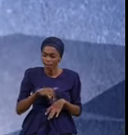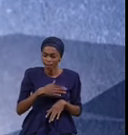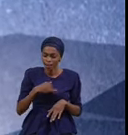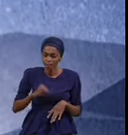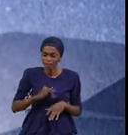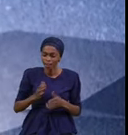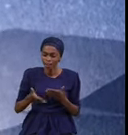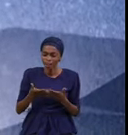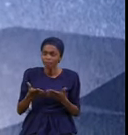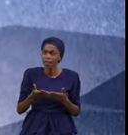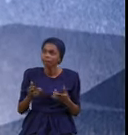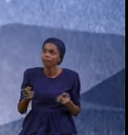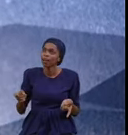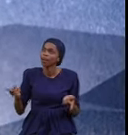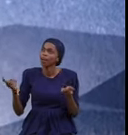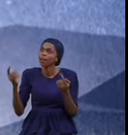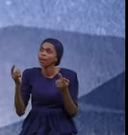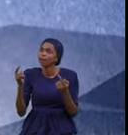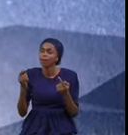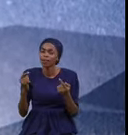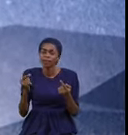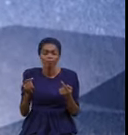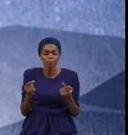simply come,